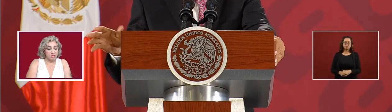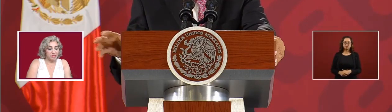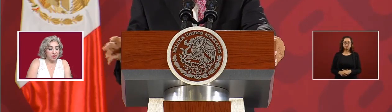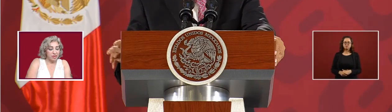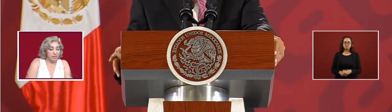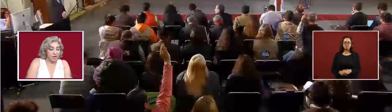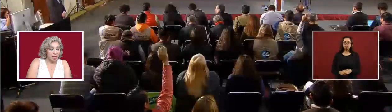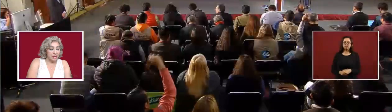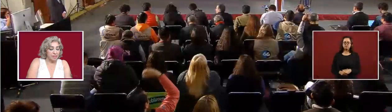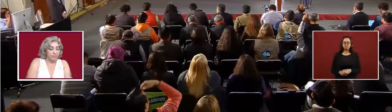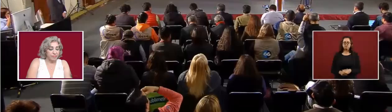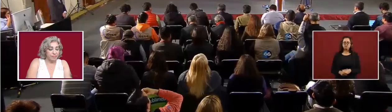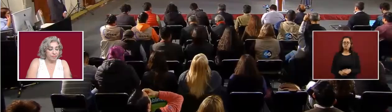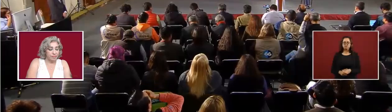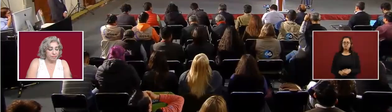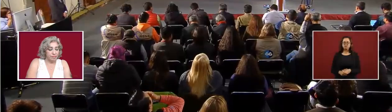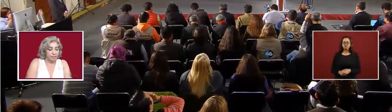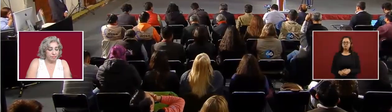to security.